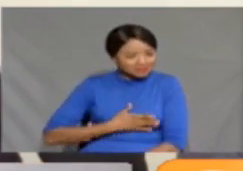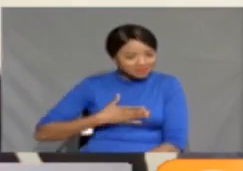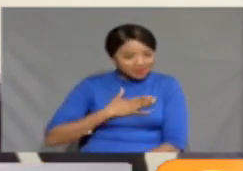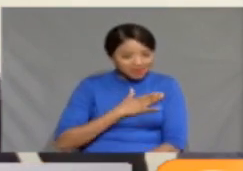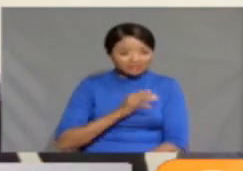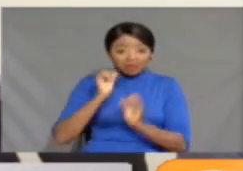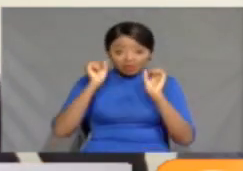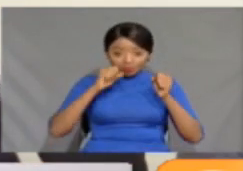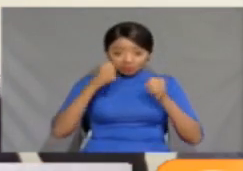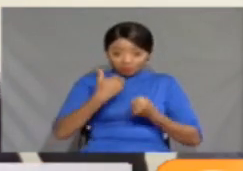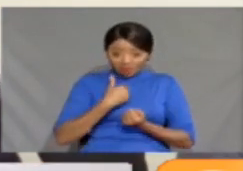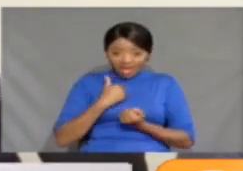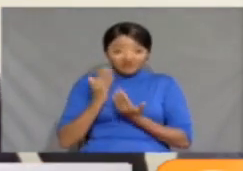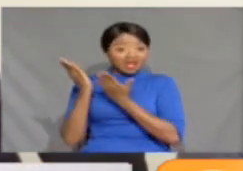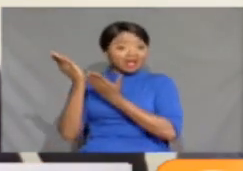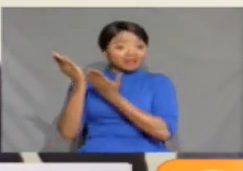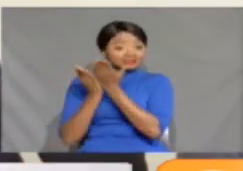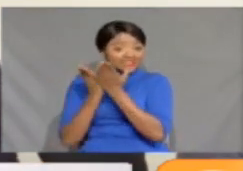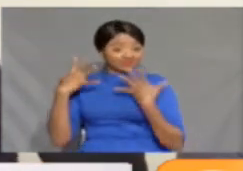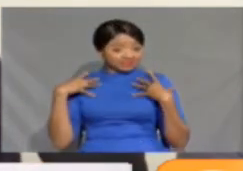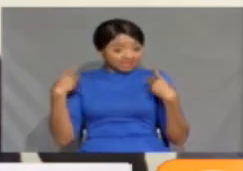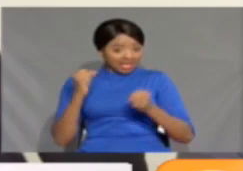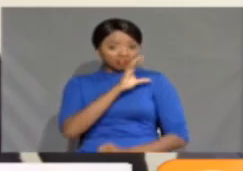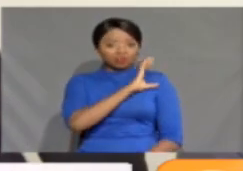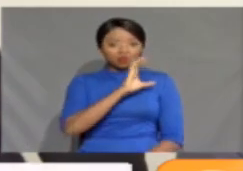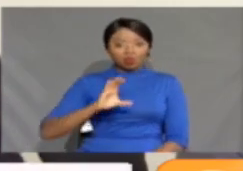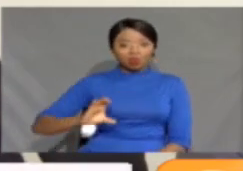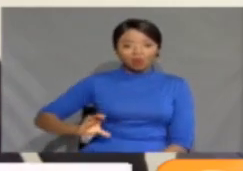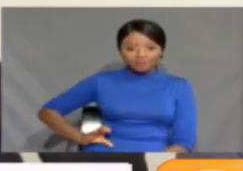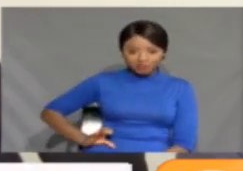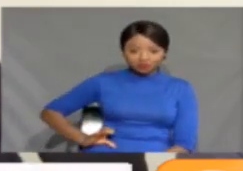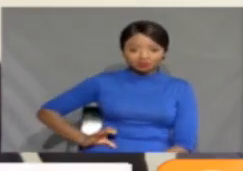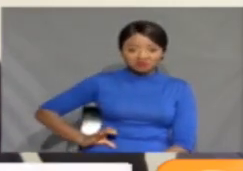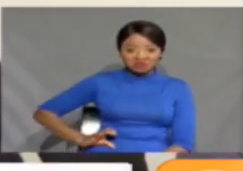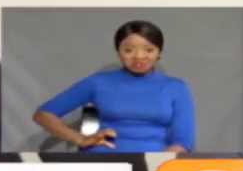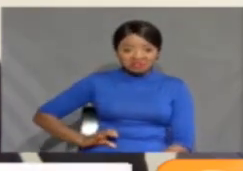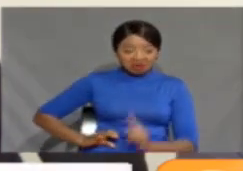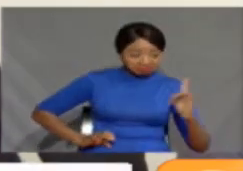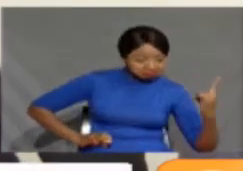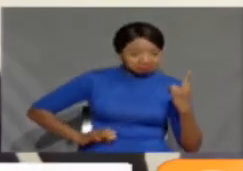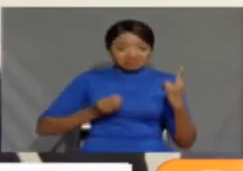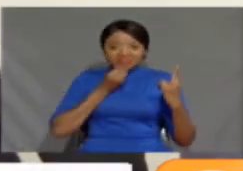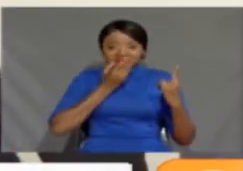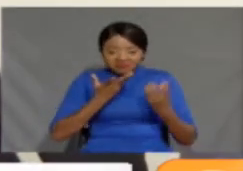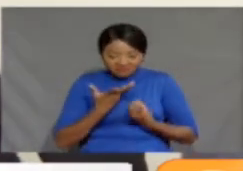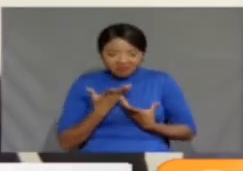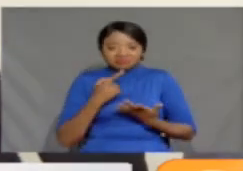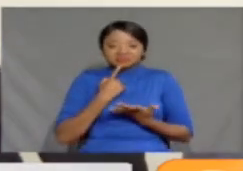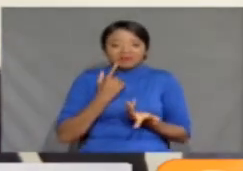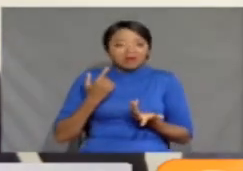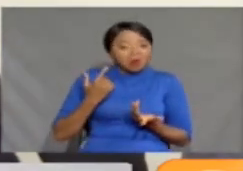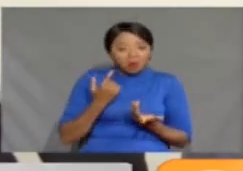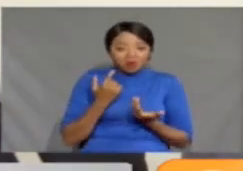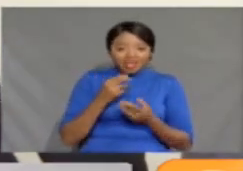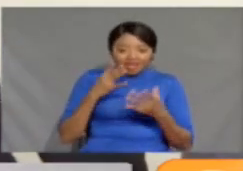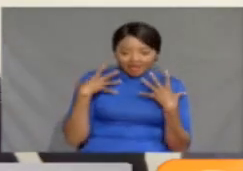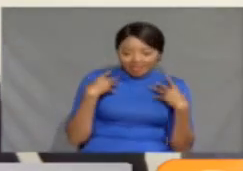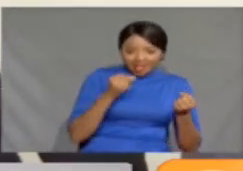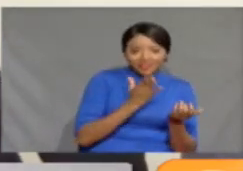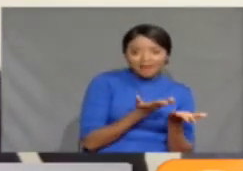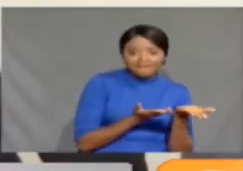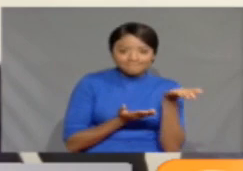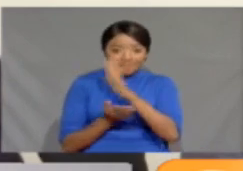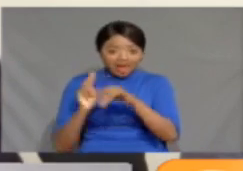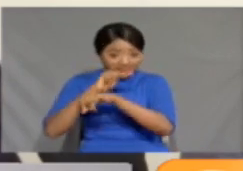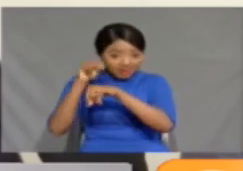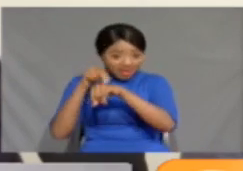we have a health service commission. And let nobody say that we want health to be reverted to the national government. That's not what we are